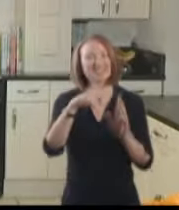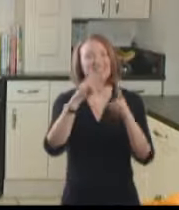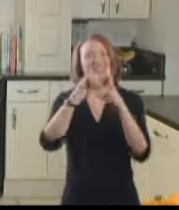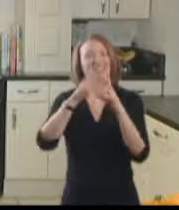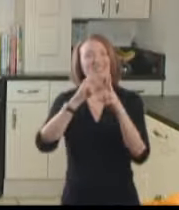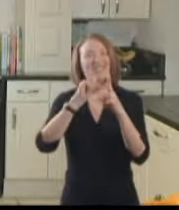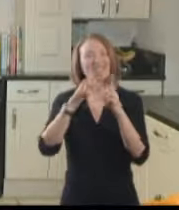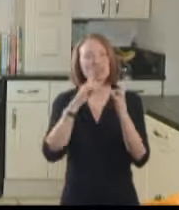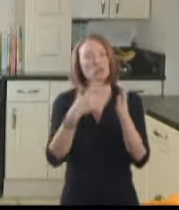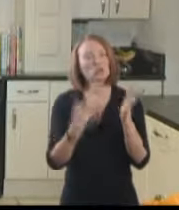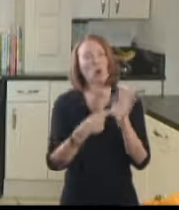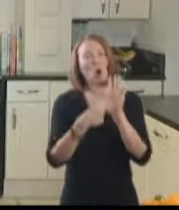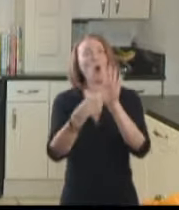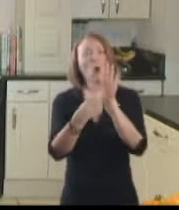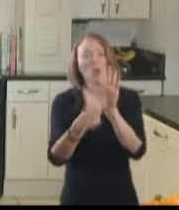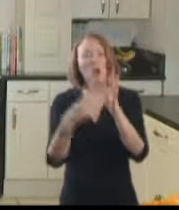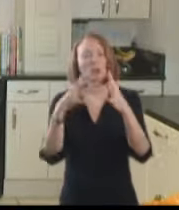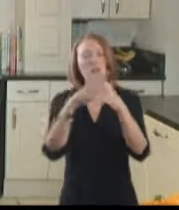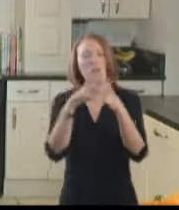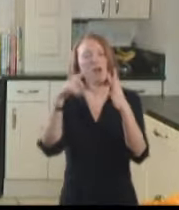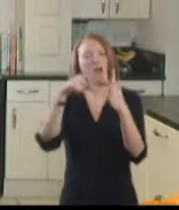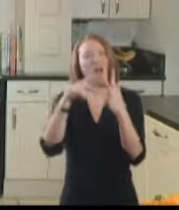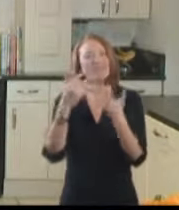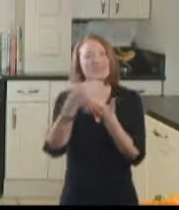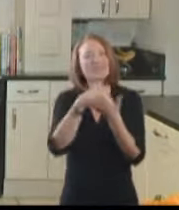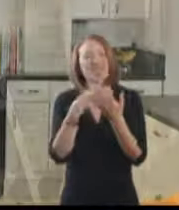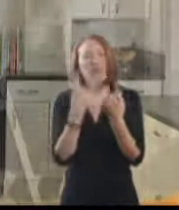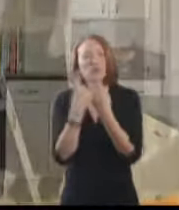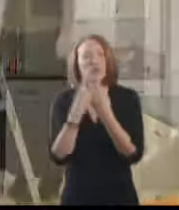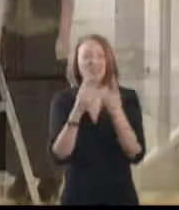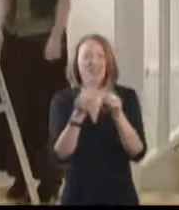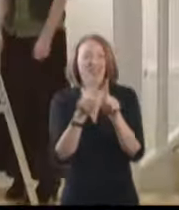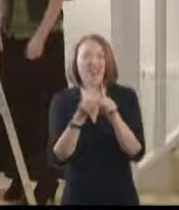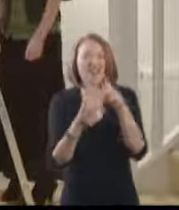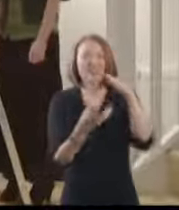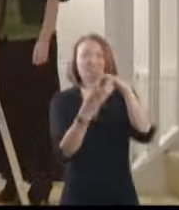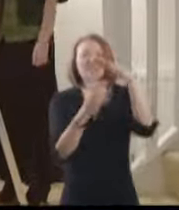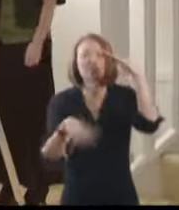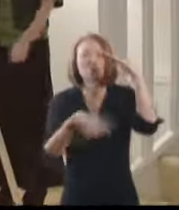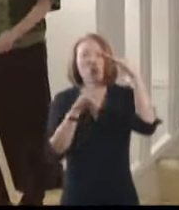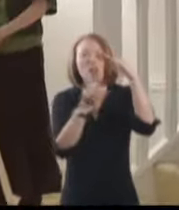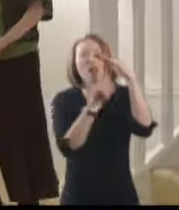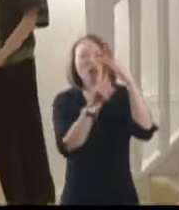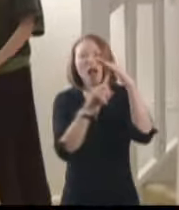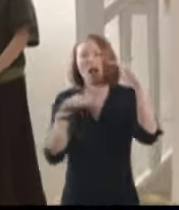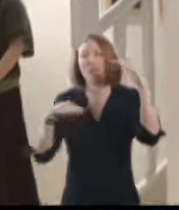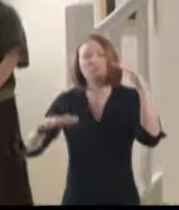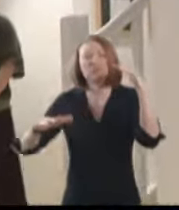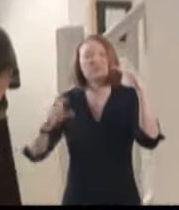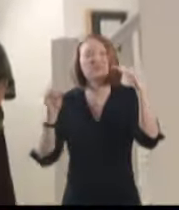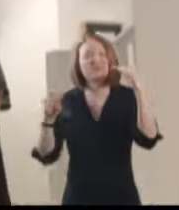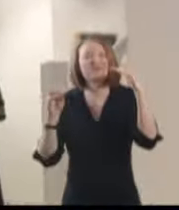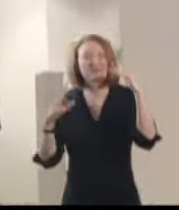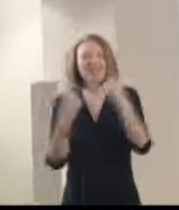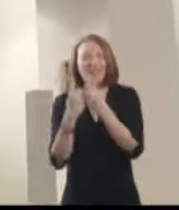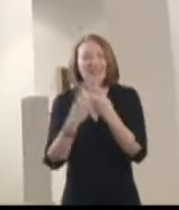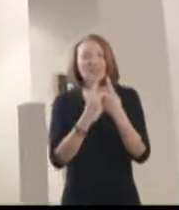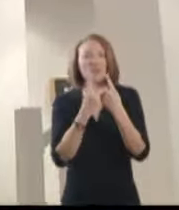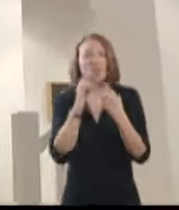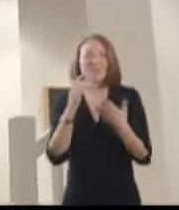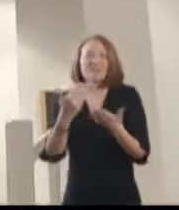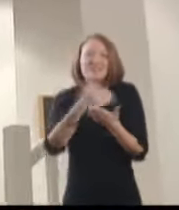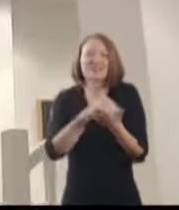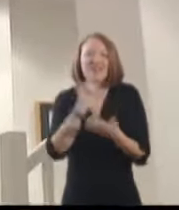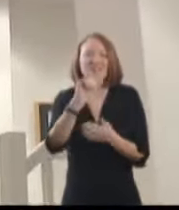This DVD will show you how WiseSafe products will protect you from fire within your home. Your local fire and rescue service will fit